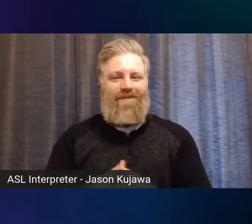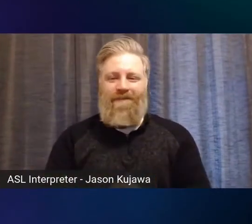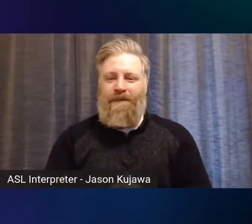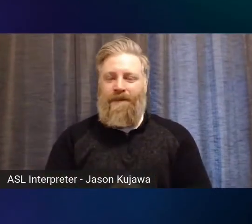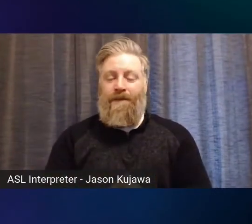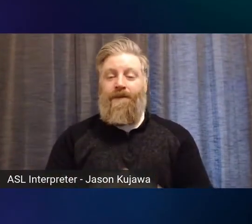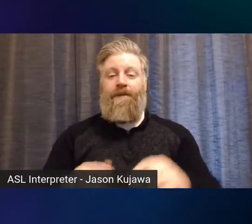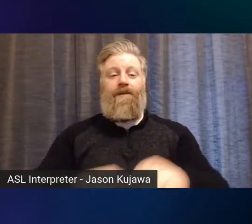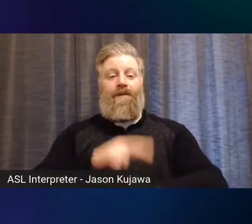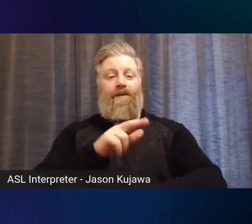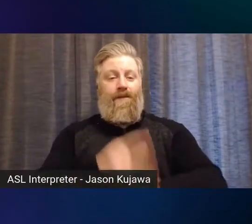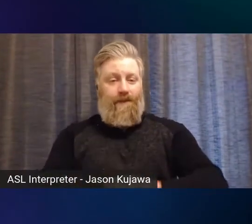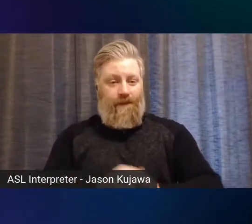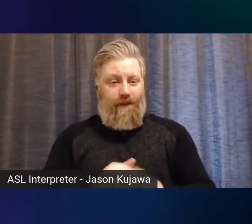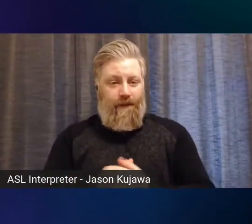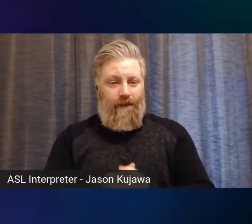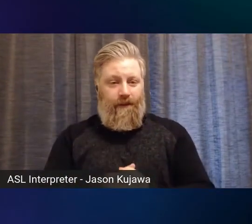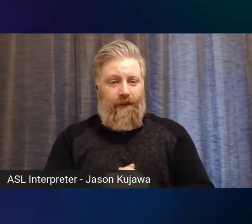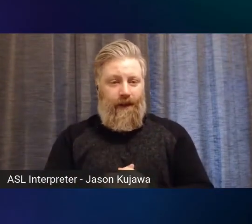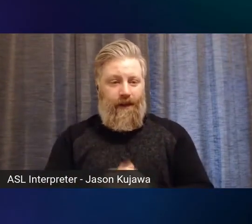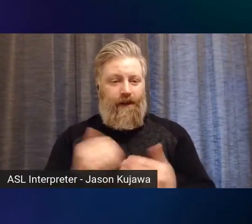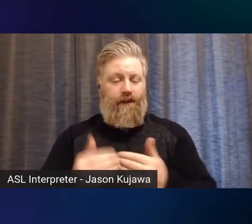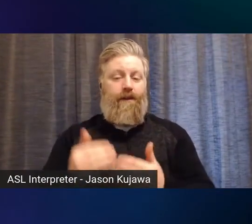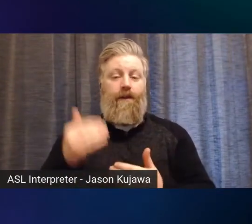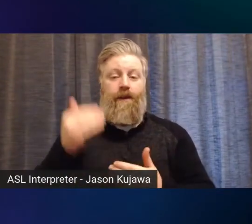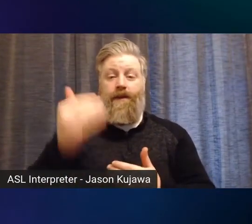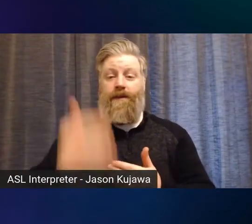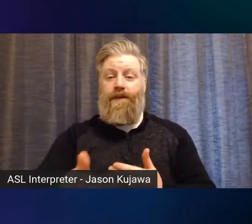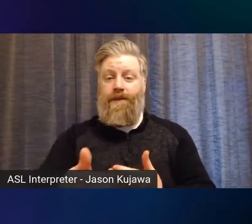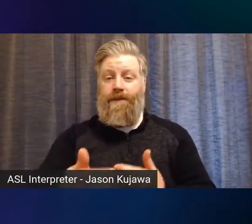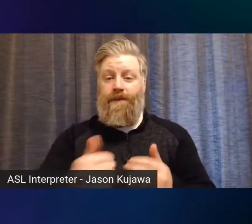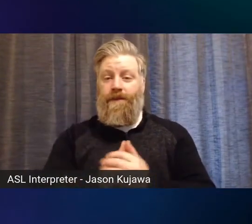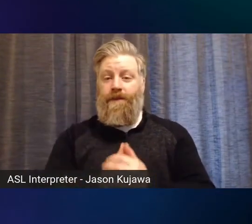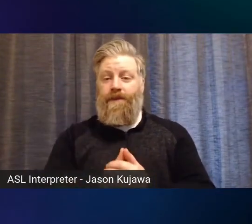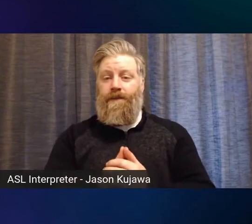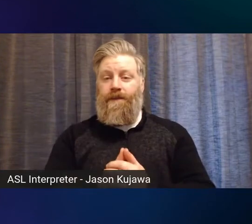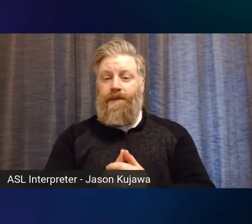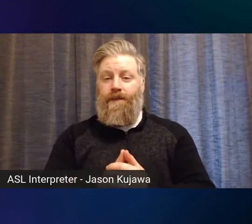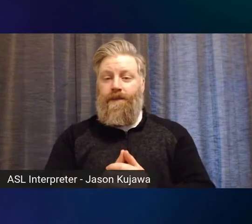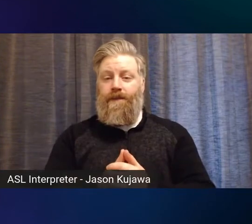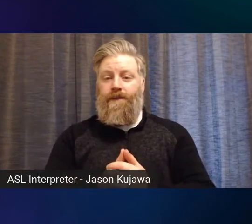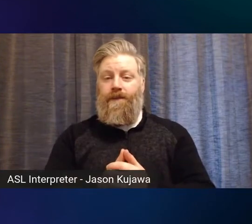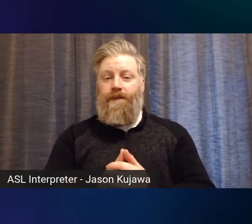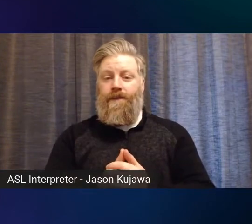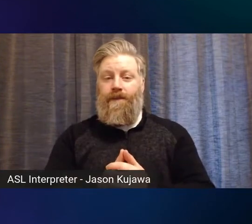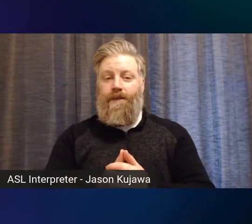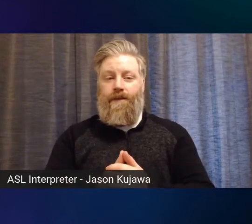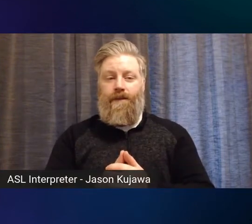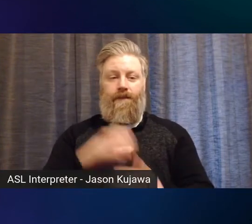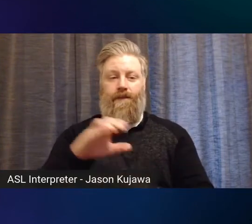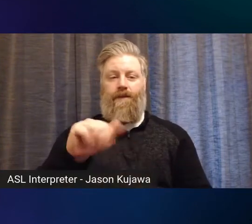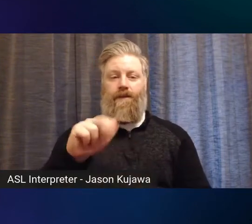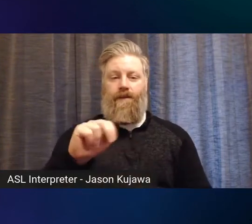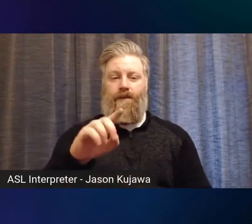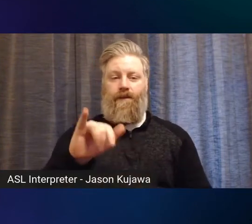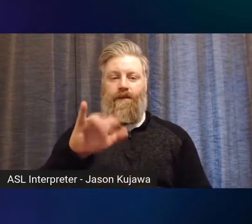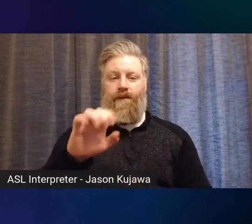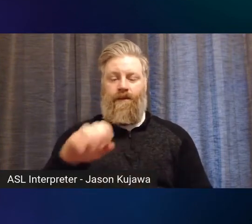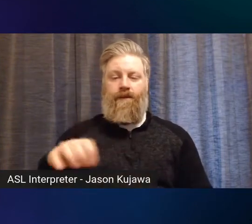of course. Next up, we have Candace Elo.